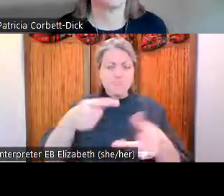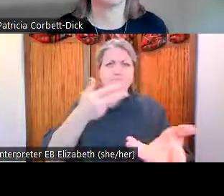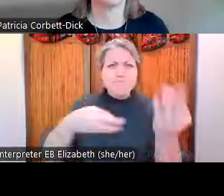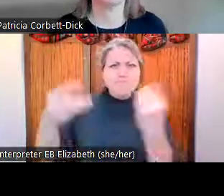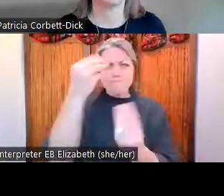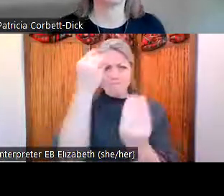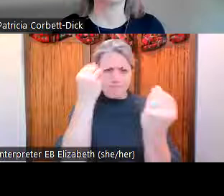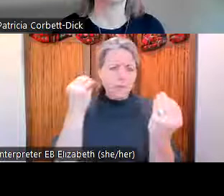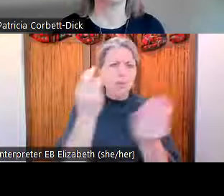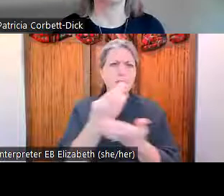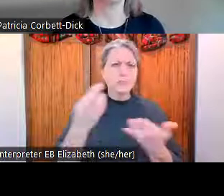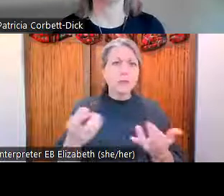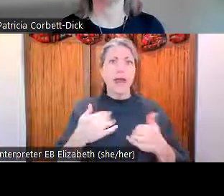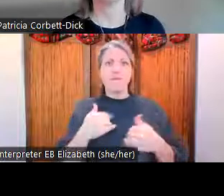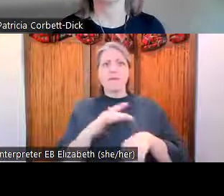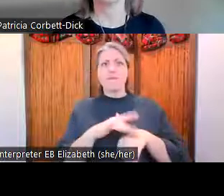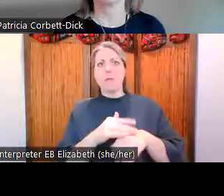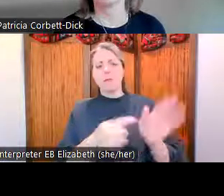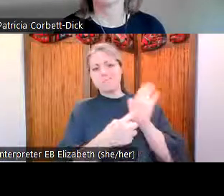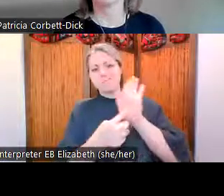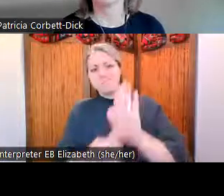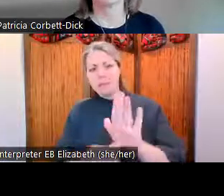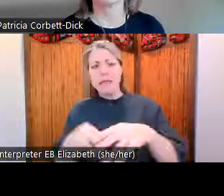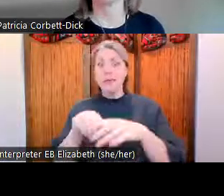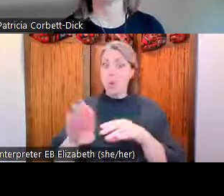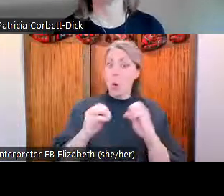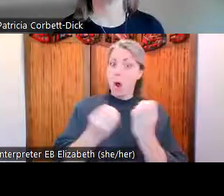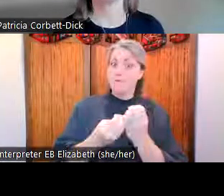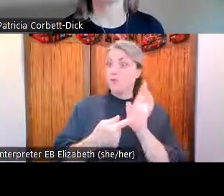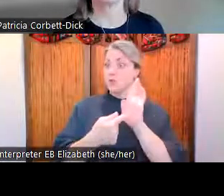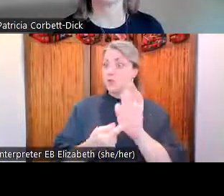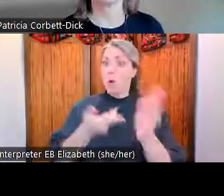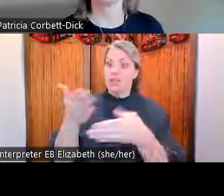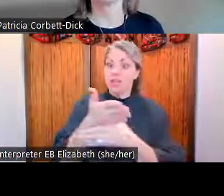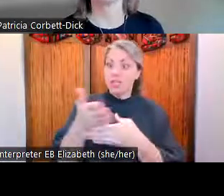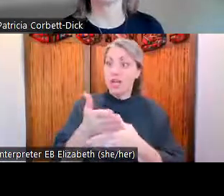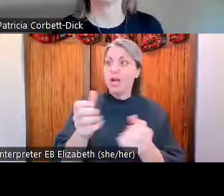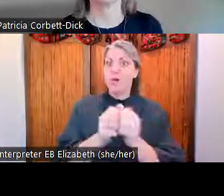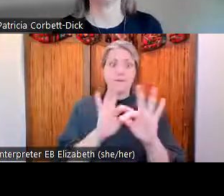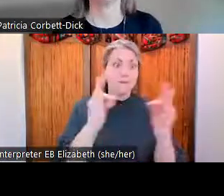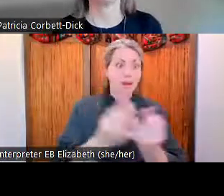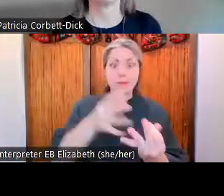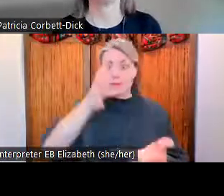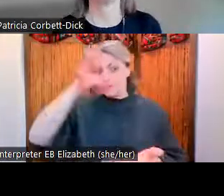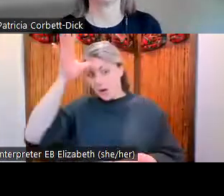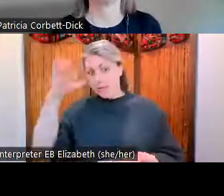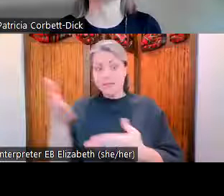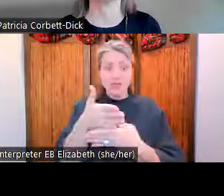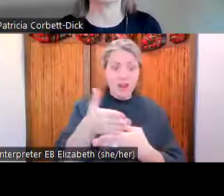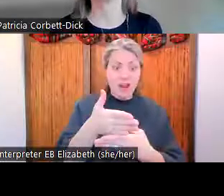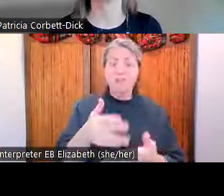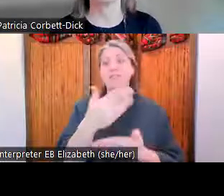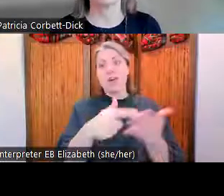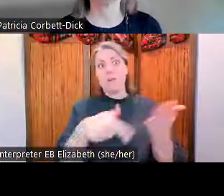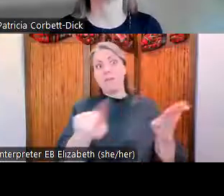and maybe having them available in your offices, your spaces, to share with families. It's a great work. Some of them are great